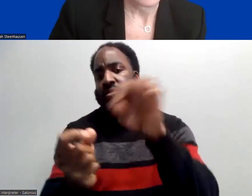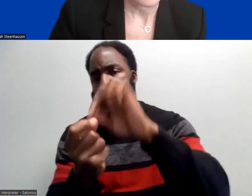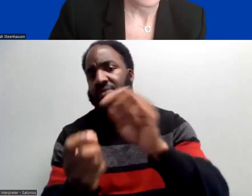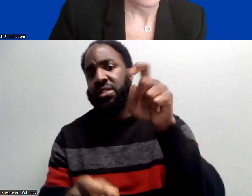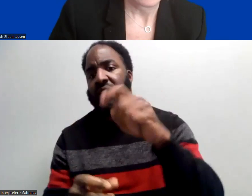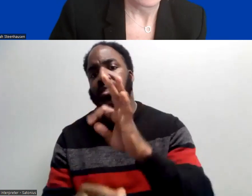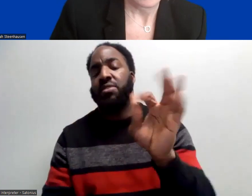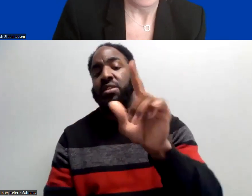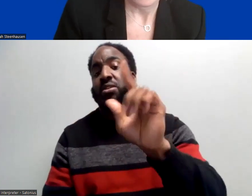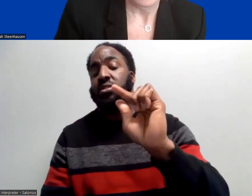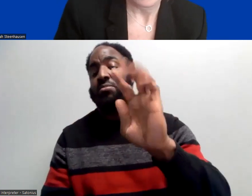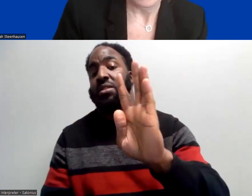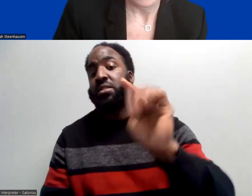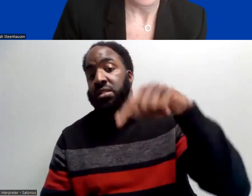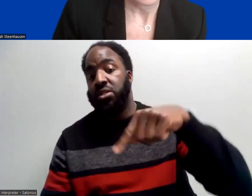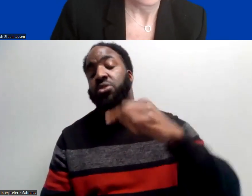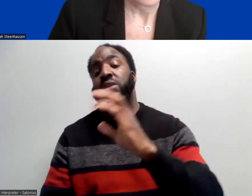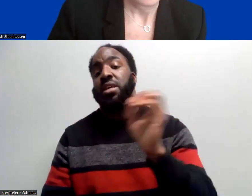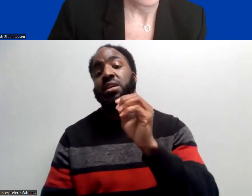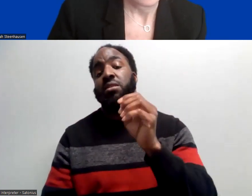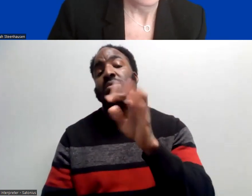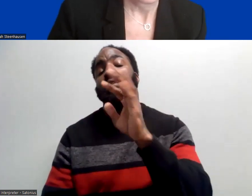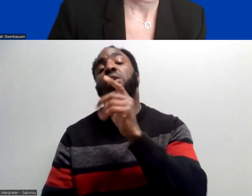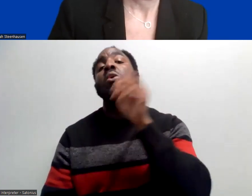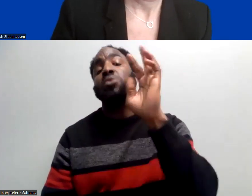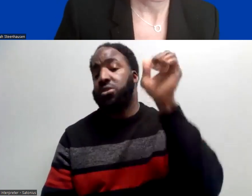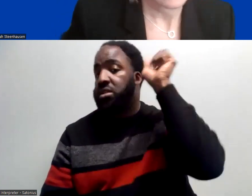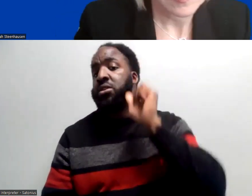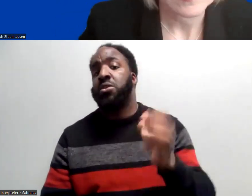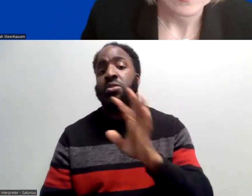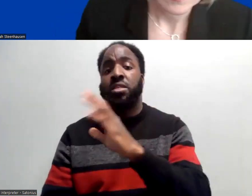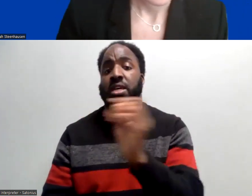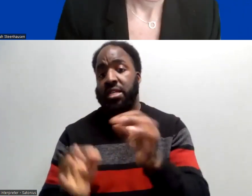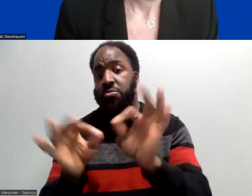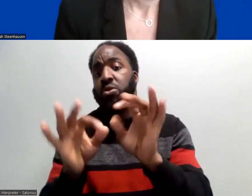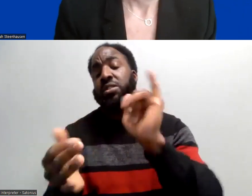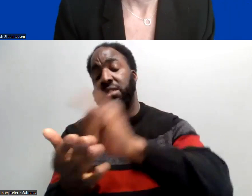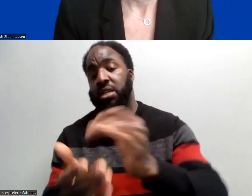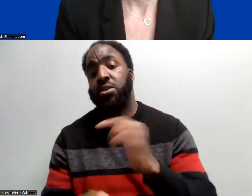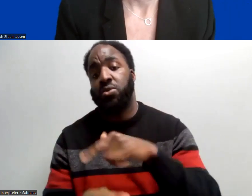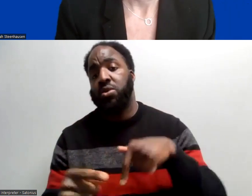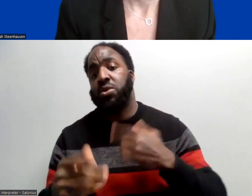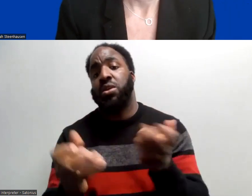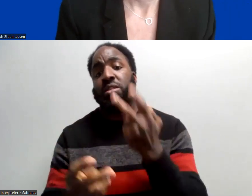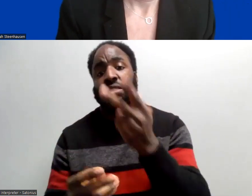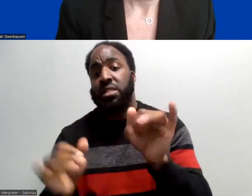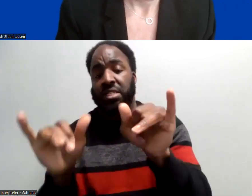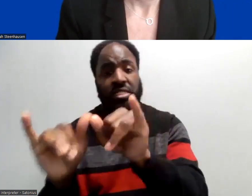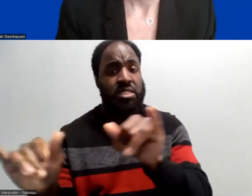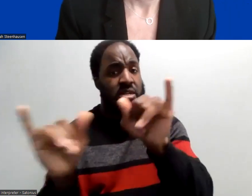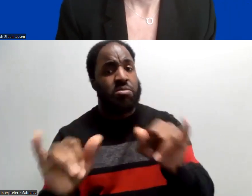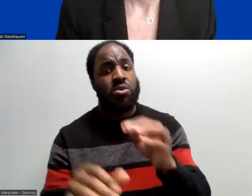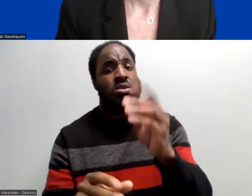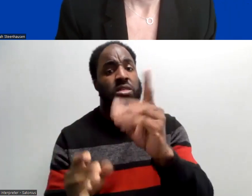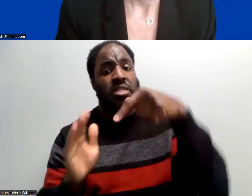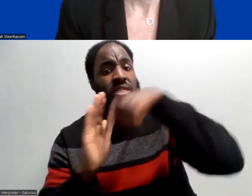LGBTQ older adults and the intersectional importance of that. And we want to see that similar deep dive in